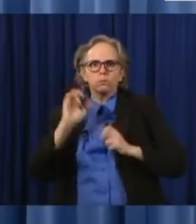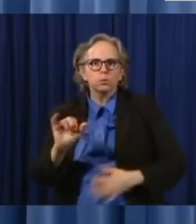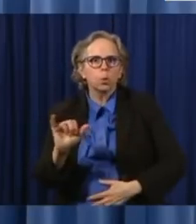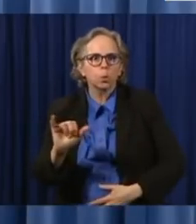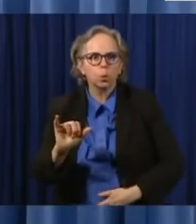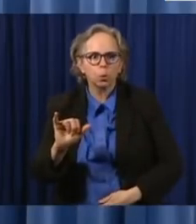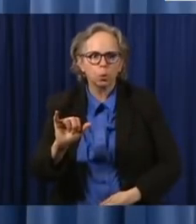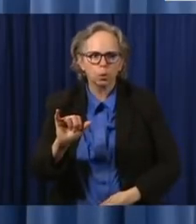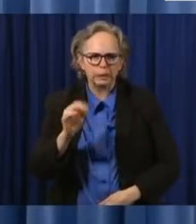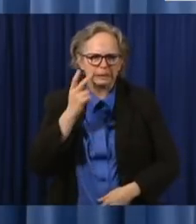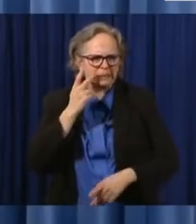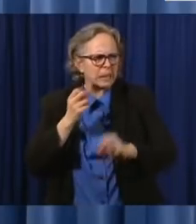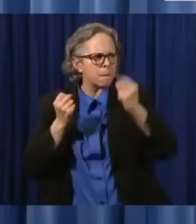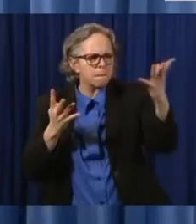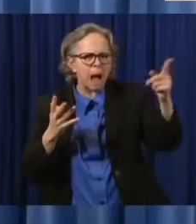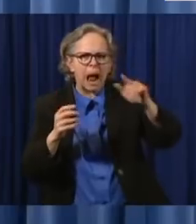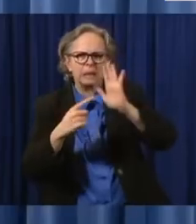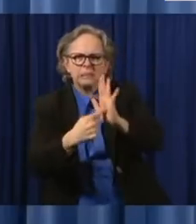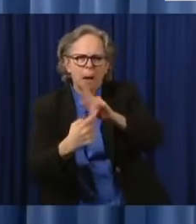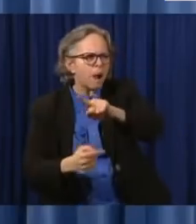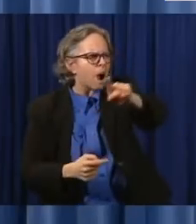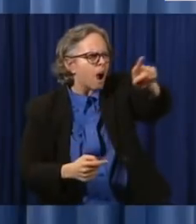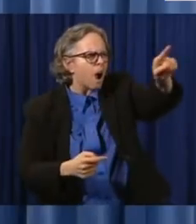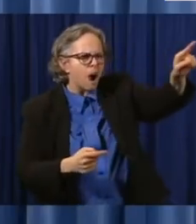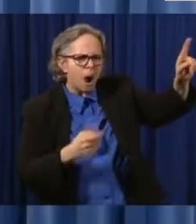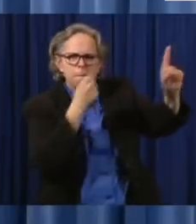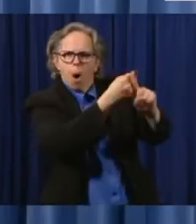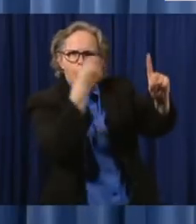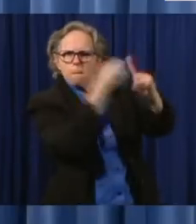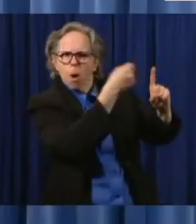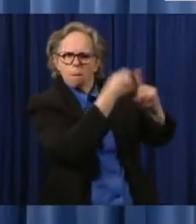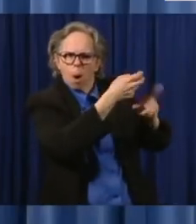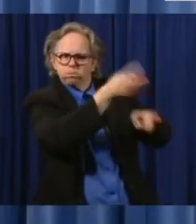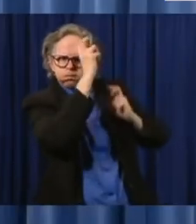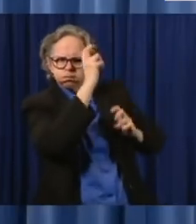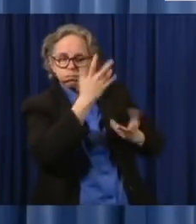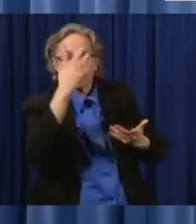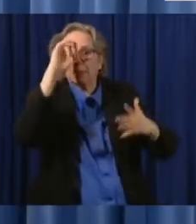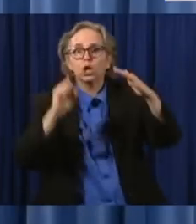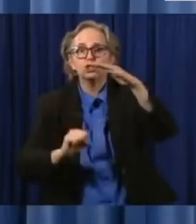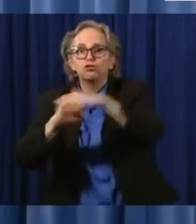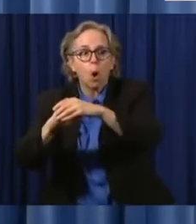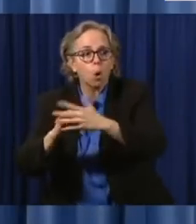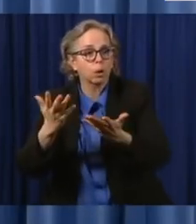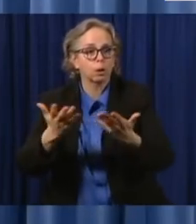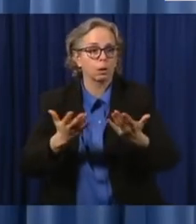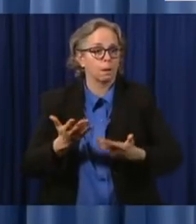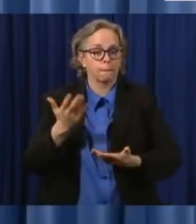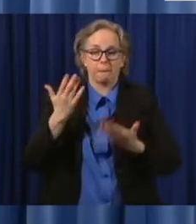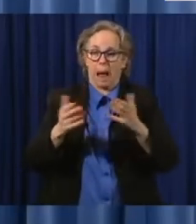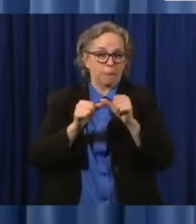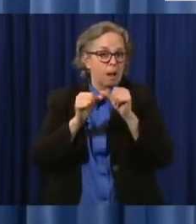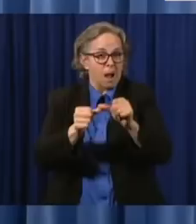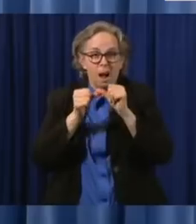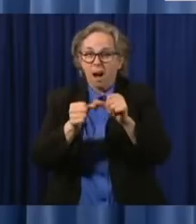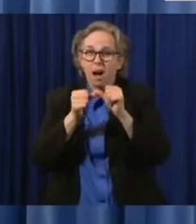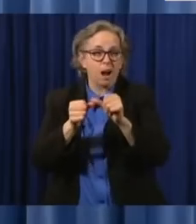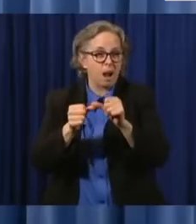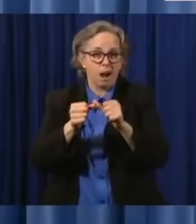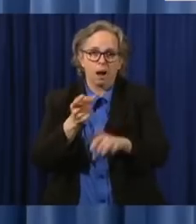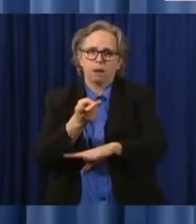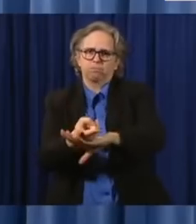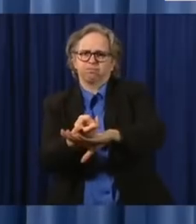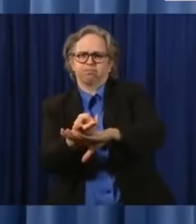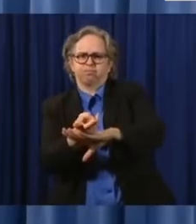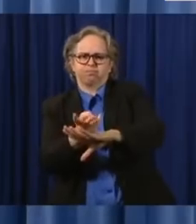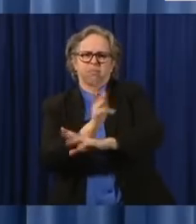developing severe complications, such as a stroke, and experiencing long, extended stays in the hospital, as we